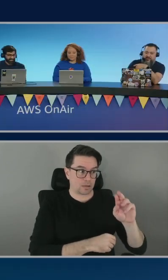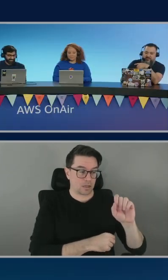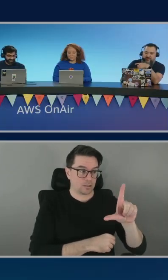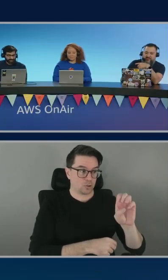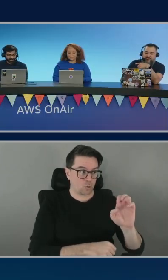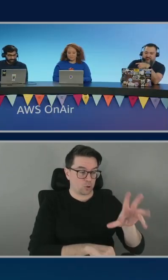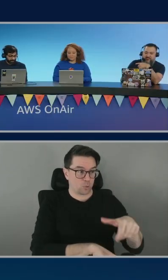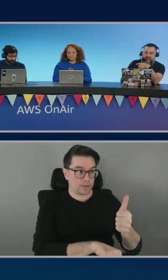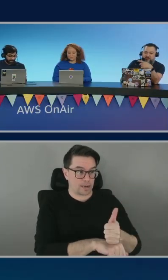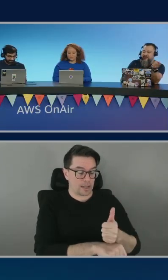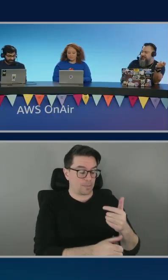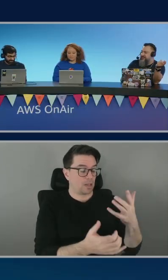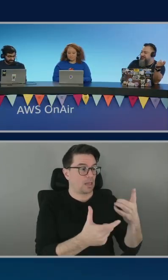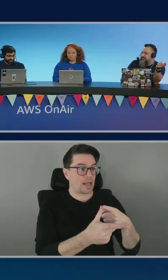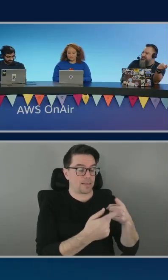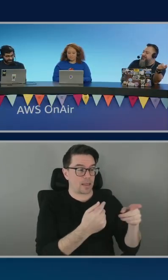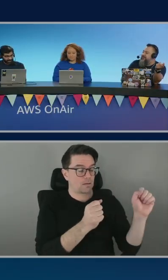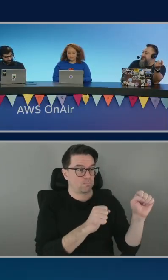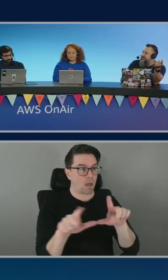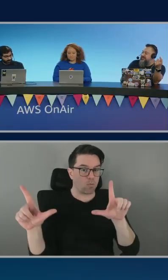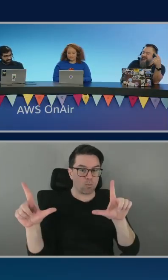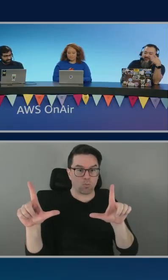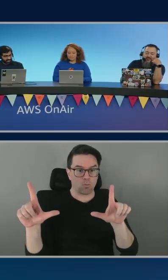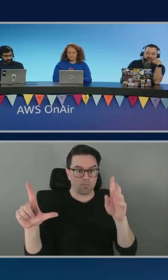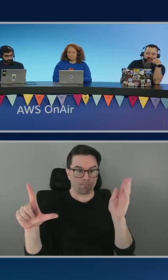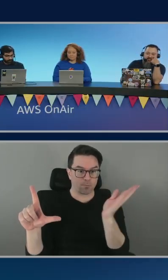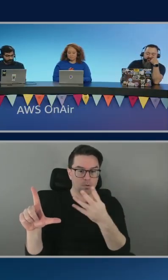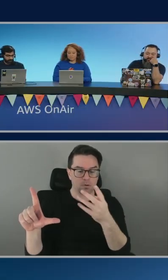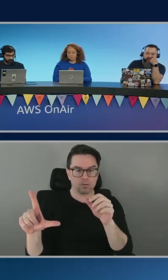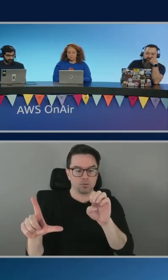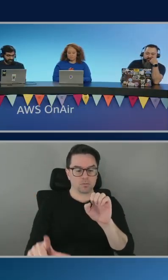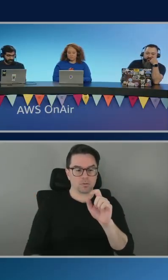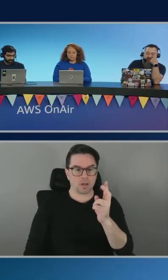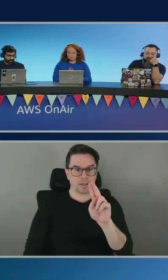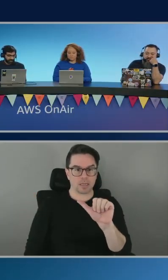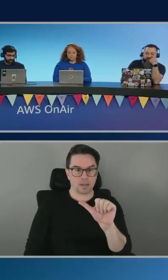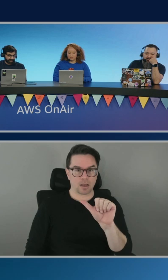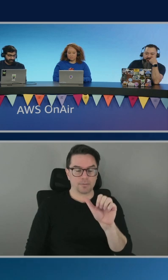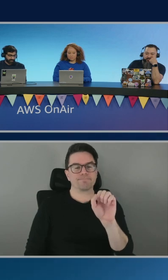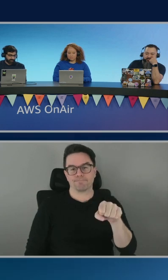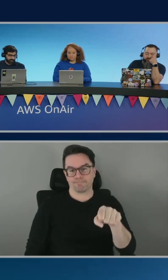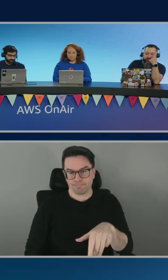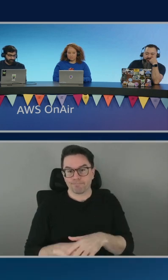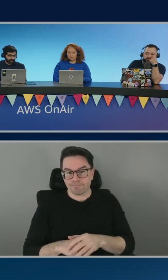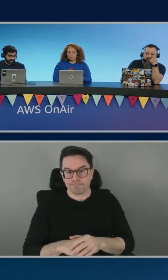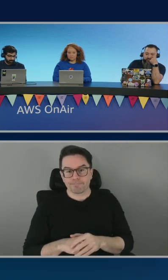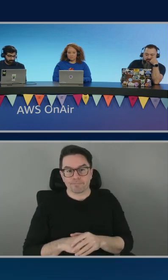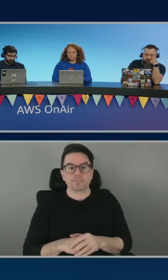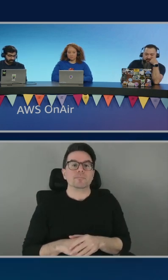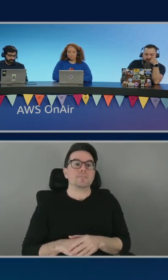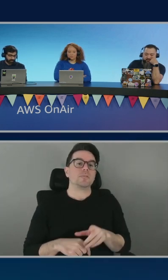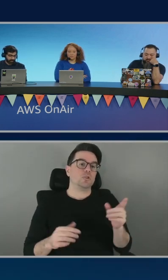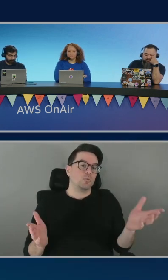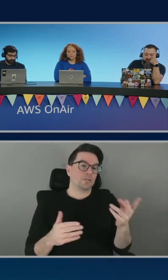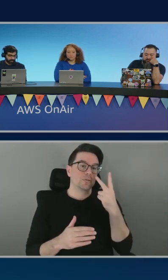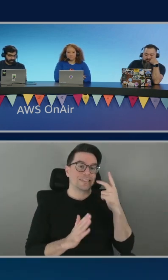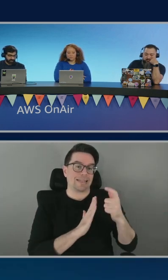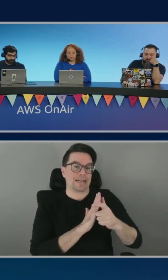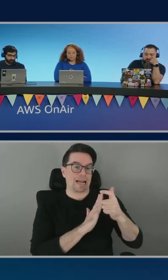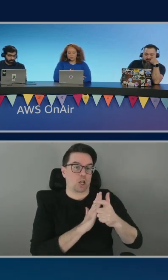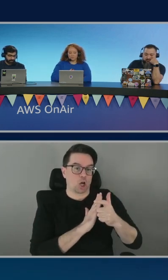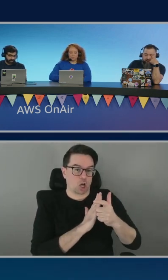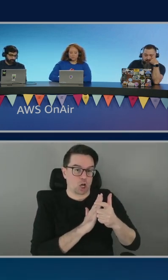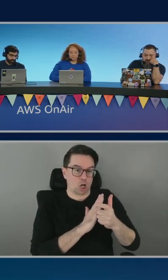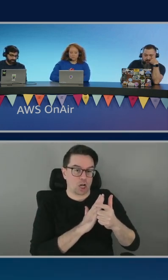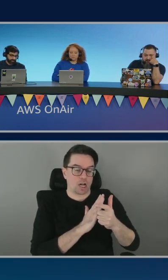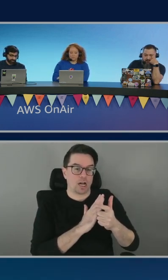whisked away quickly to Athena. That's right. And so you'll see here that this is the catalog that's